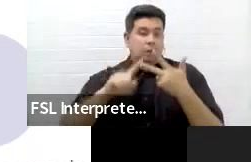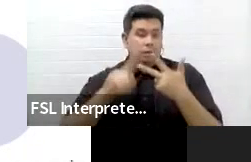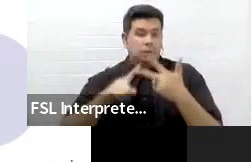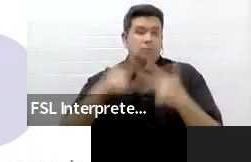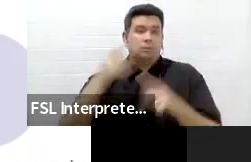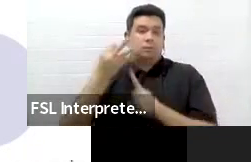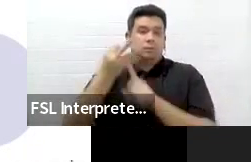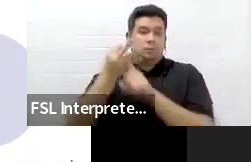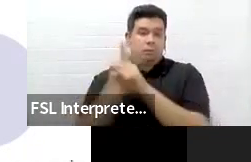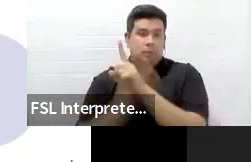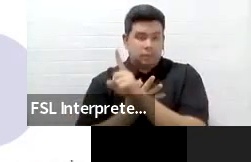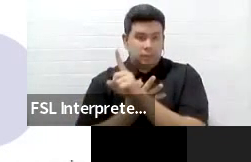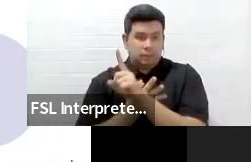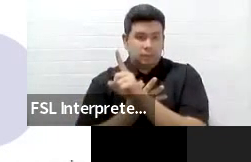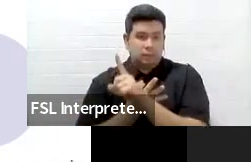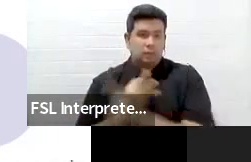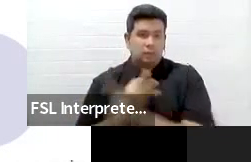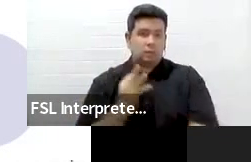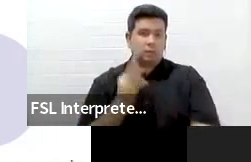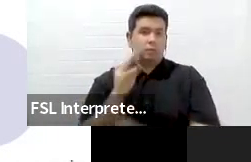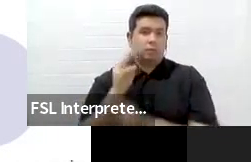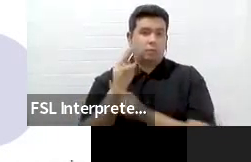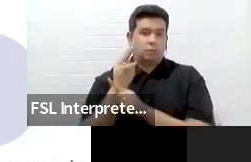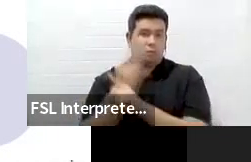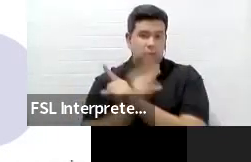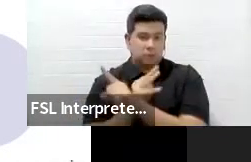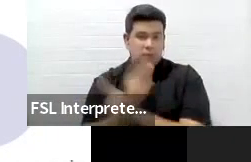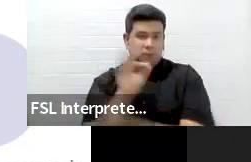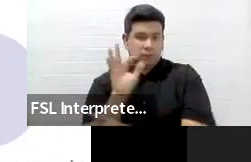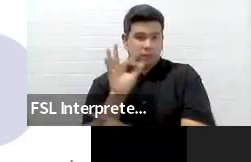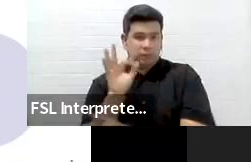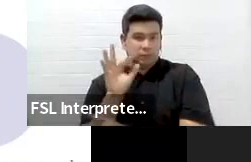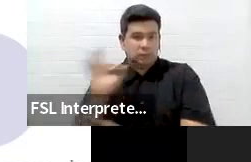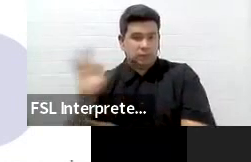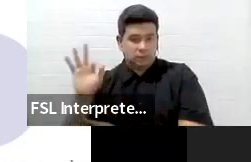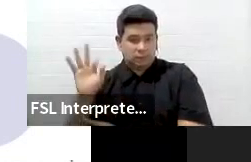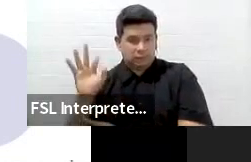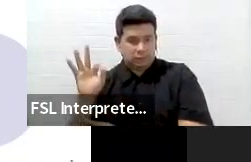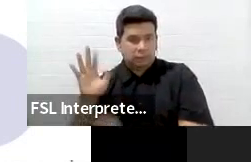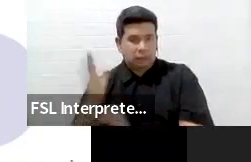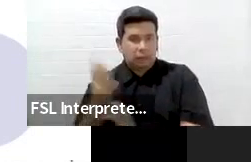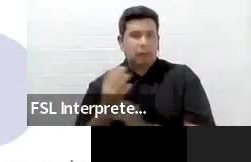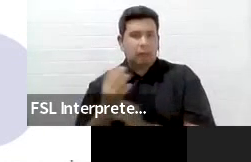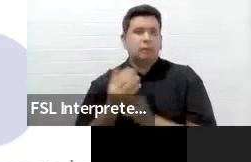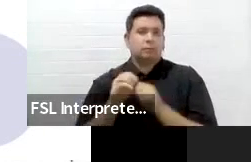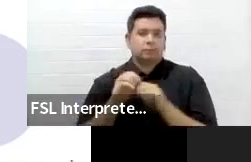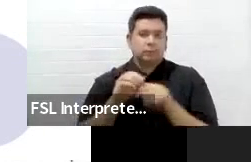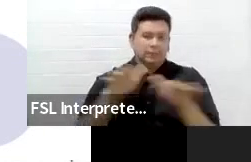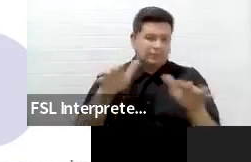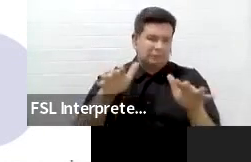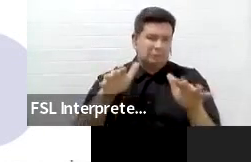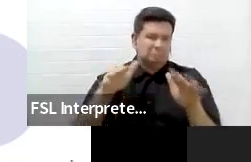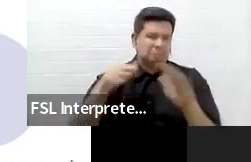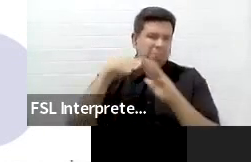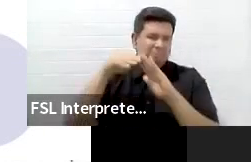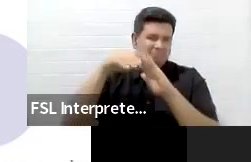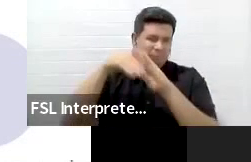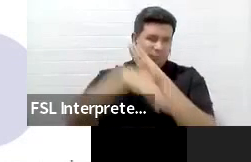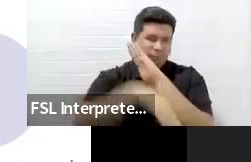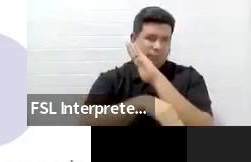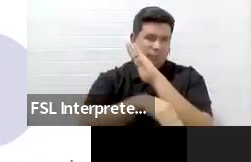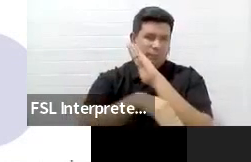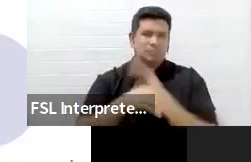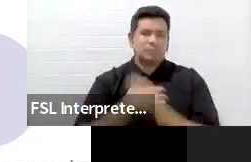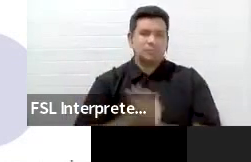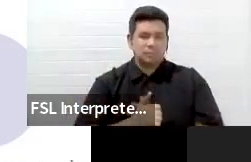somehow signified the dying down of the surges. It was observed to be virulent